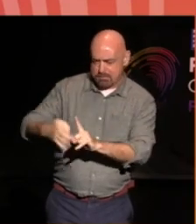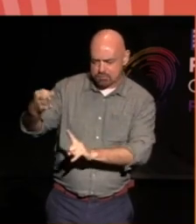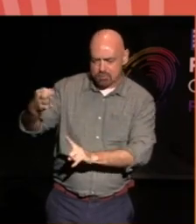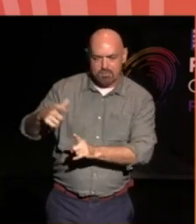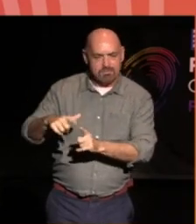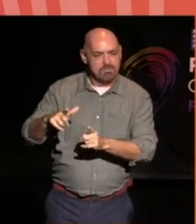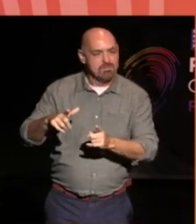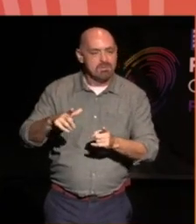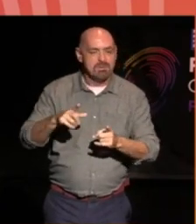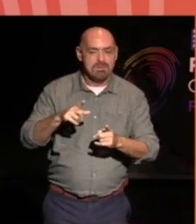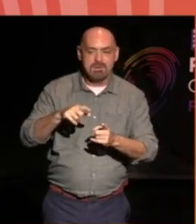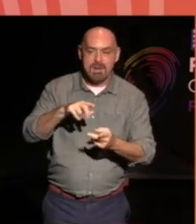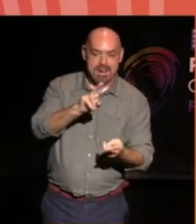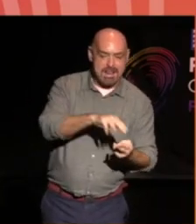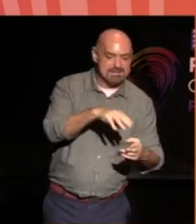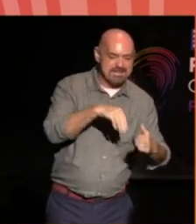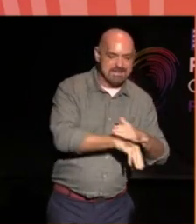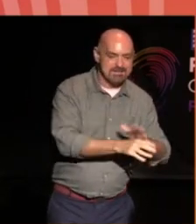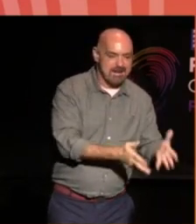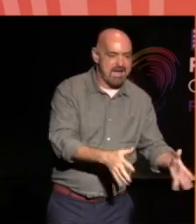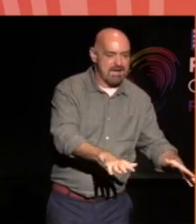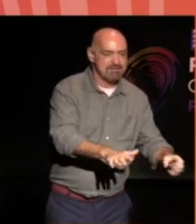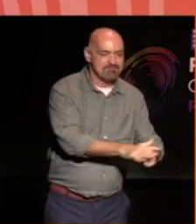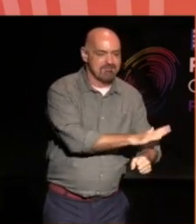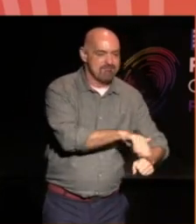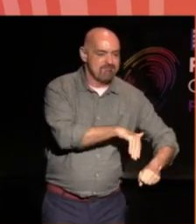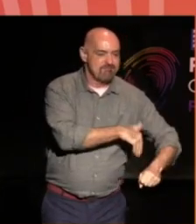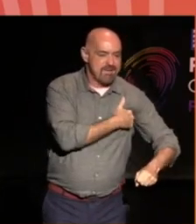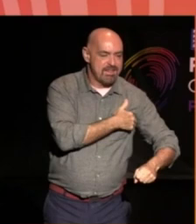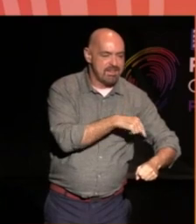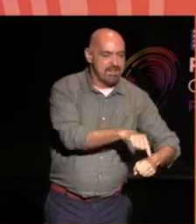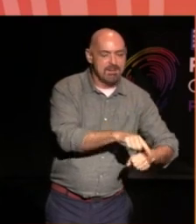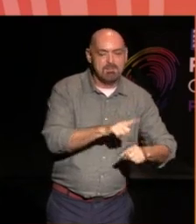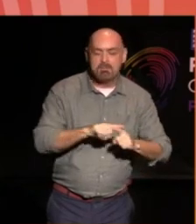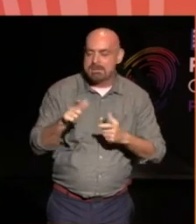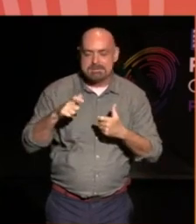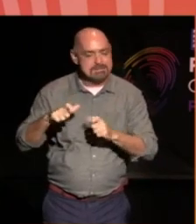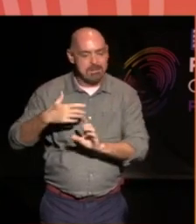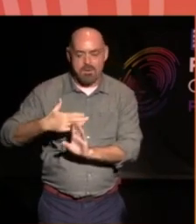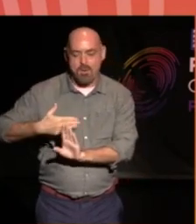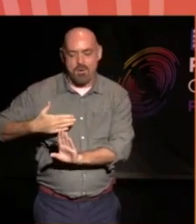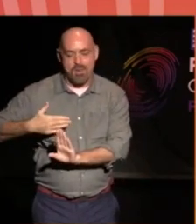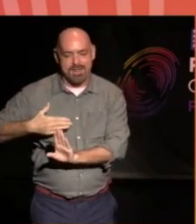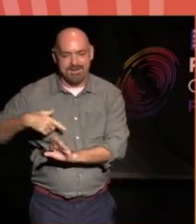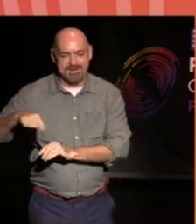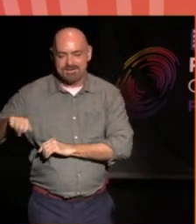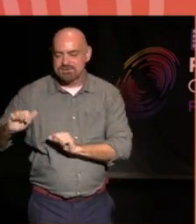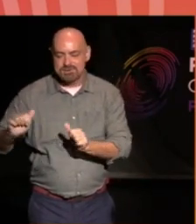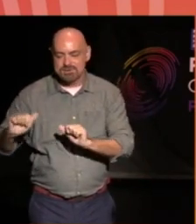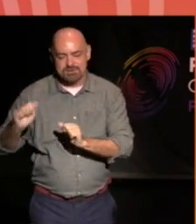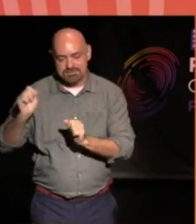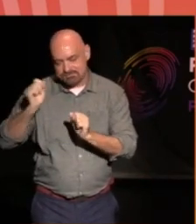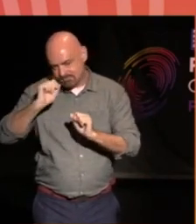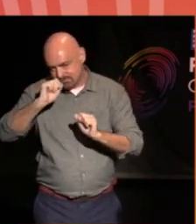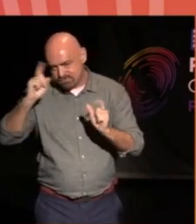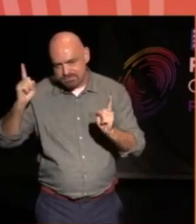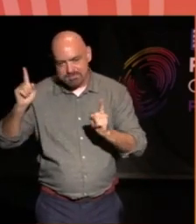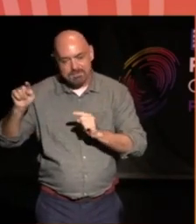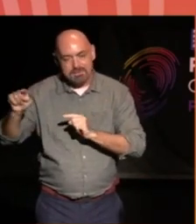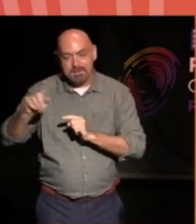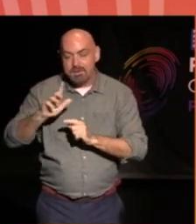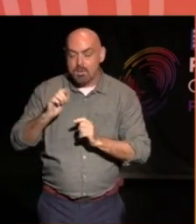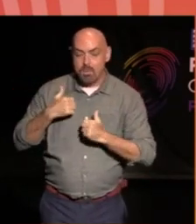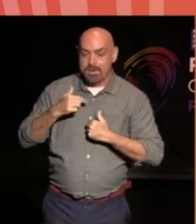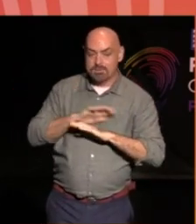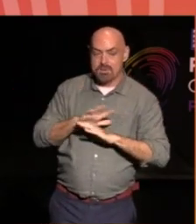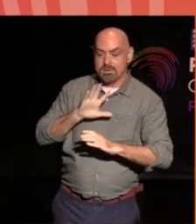reducing landfill, it's still early days, and we don't have an industry which has been sufficiently invested